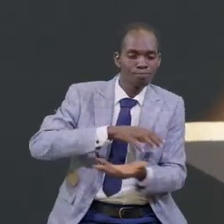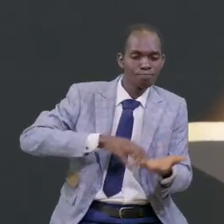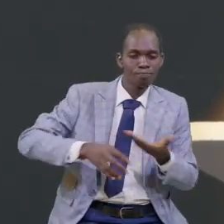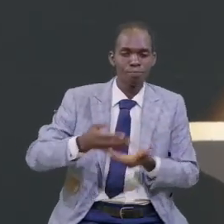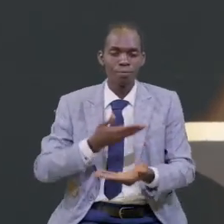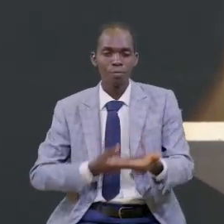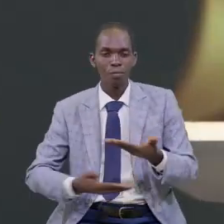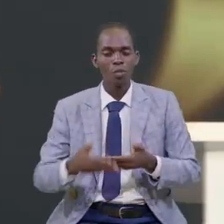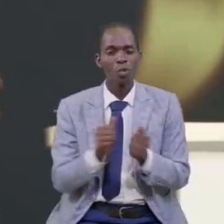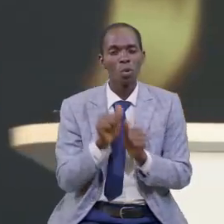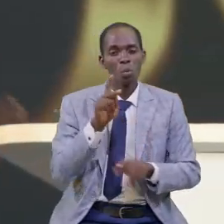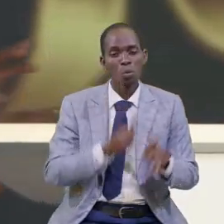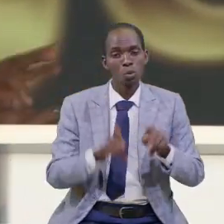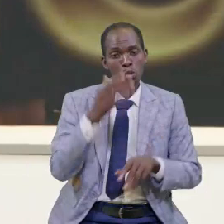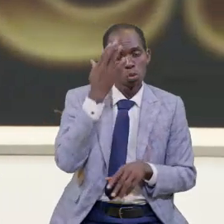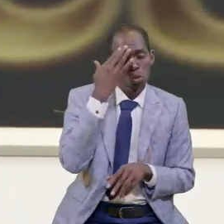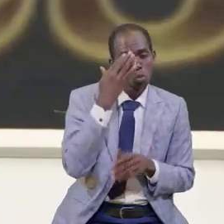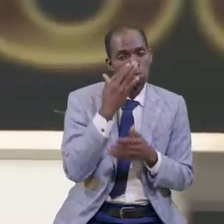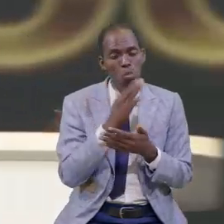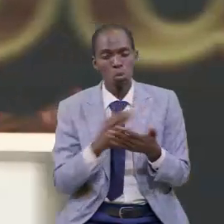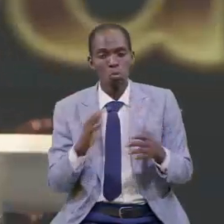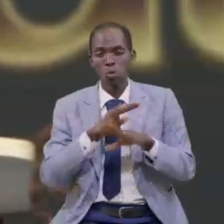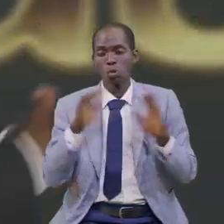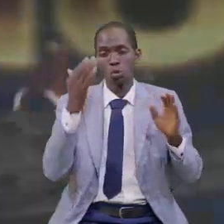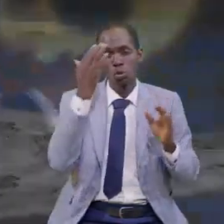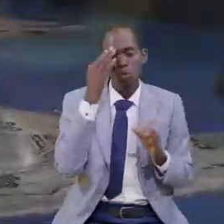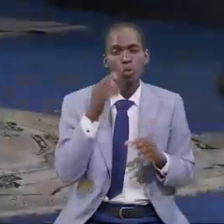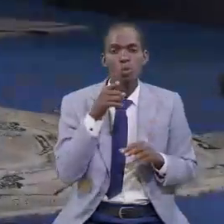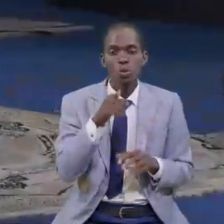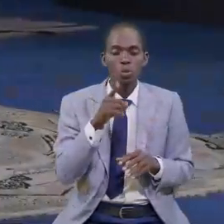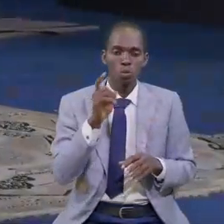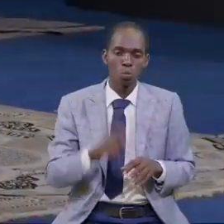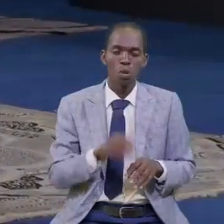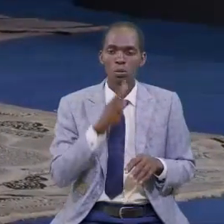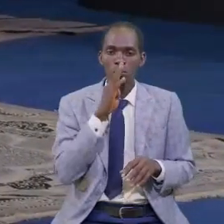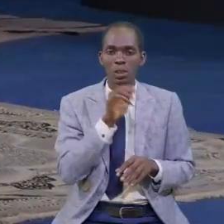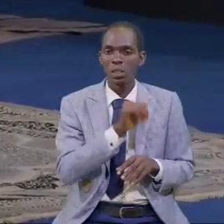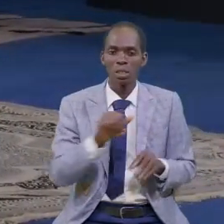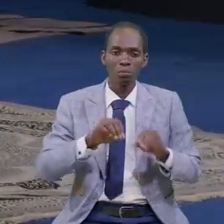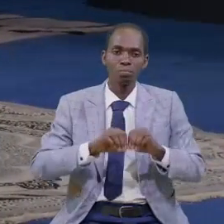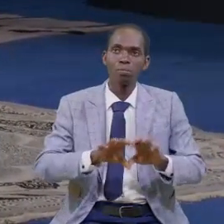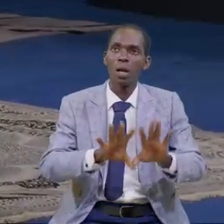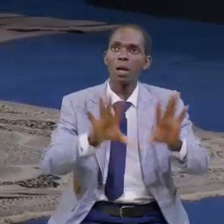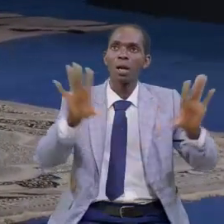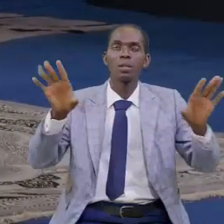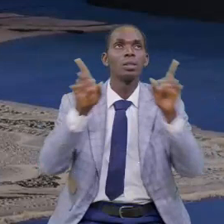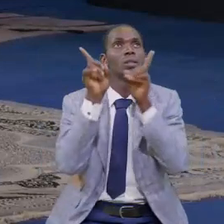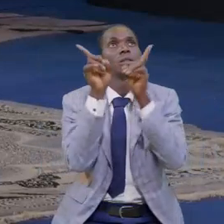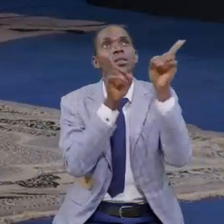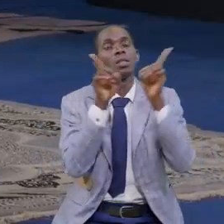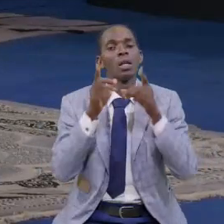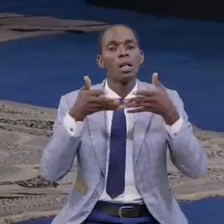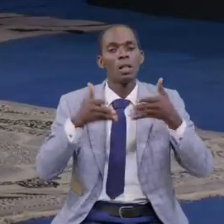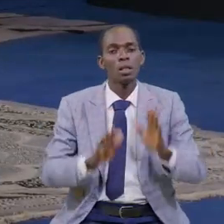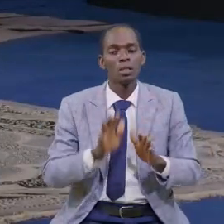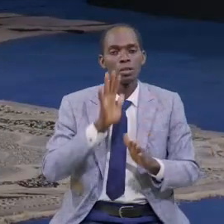know, you want to be a shining star. Let your light so shine before men